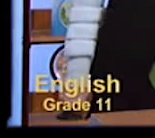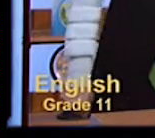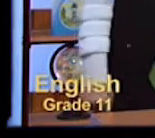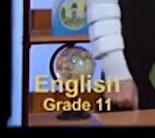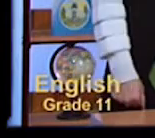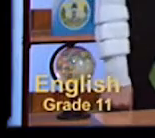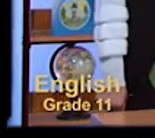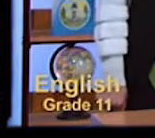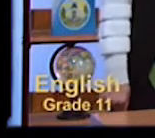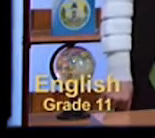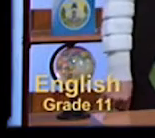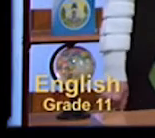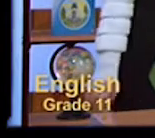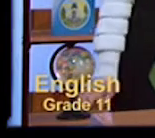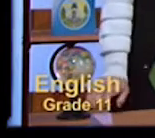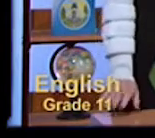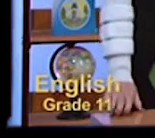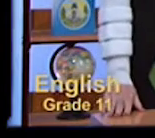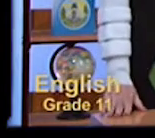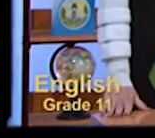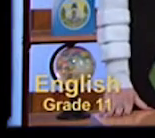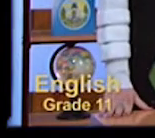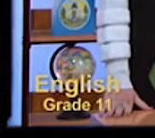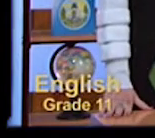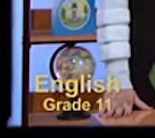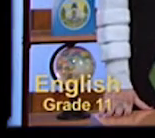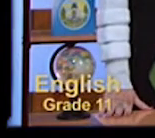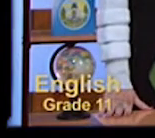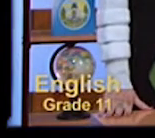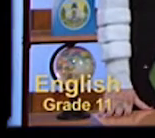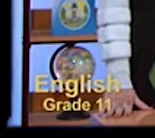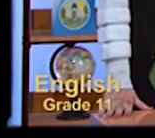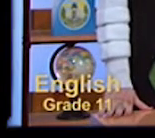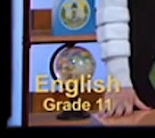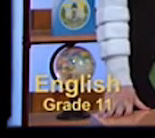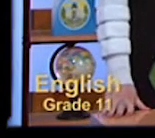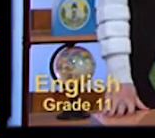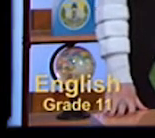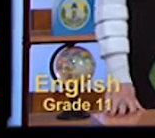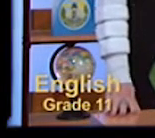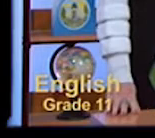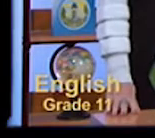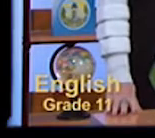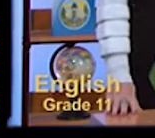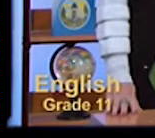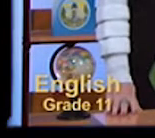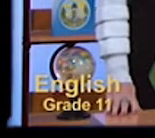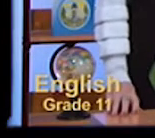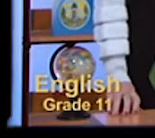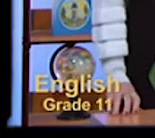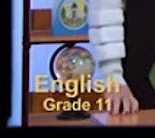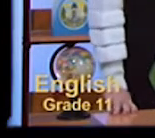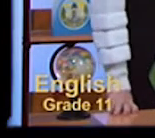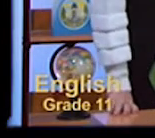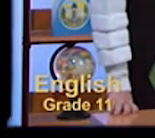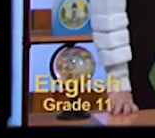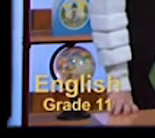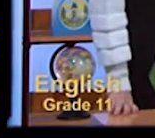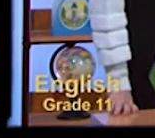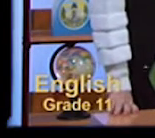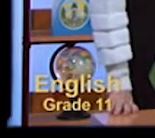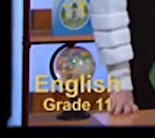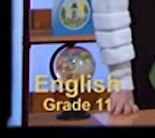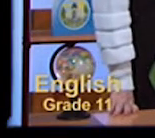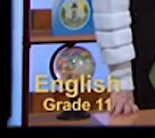Now, that was all for today's lesson, and it's high time for us to talk about the self-study tasks. And